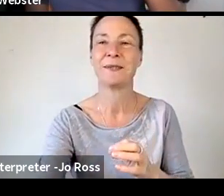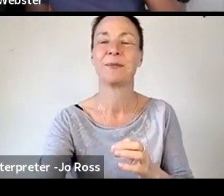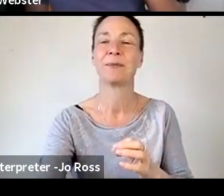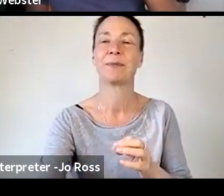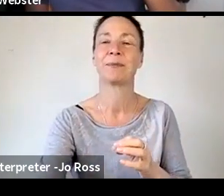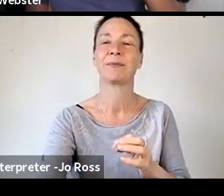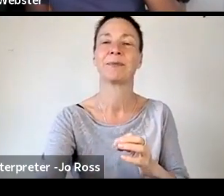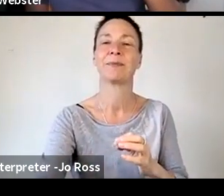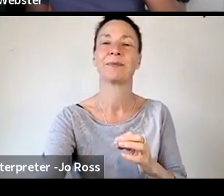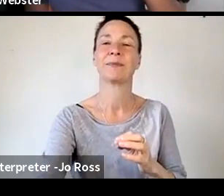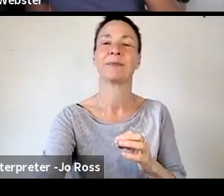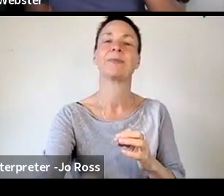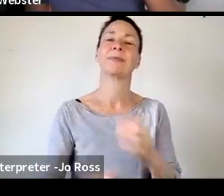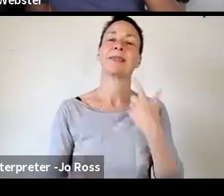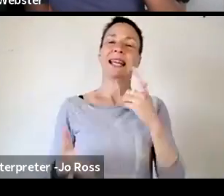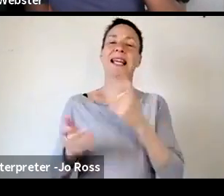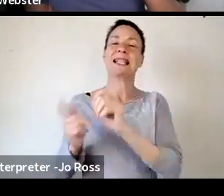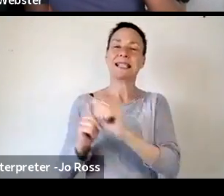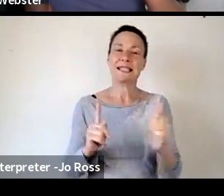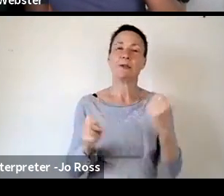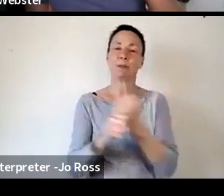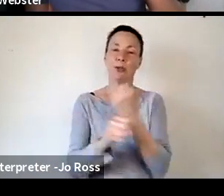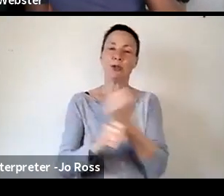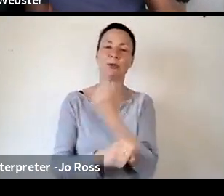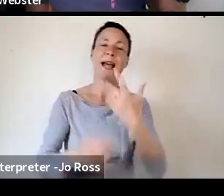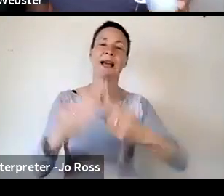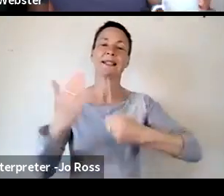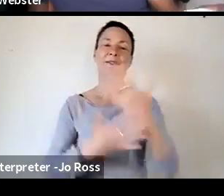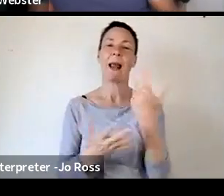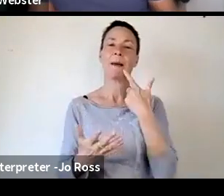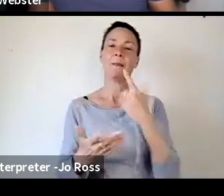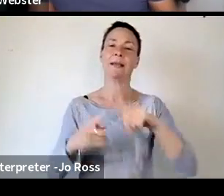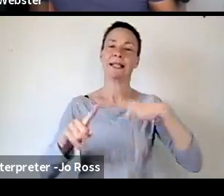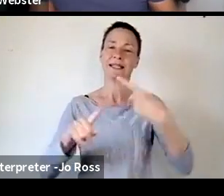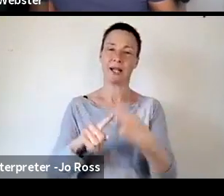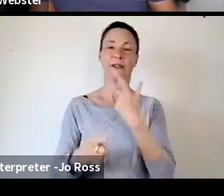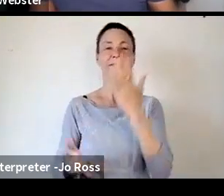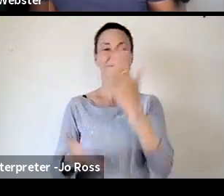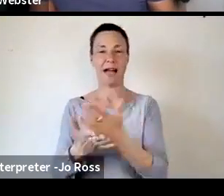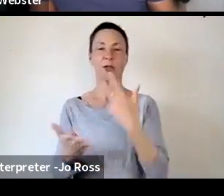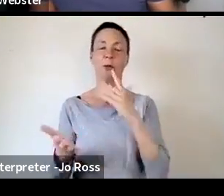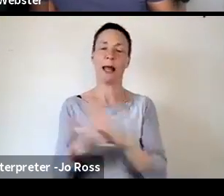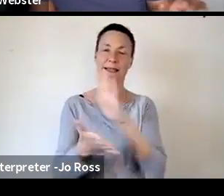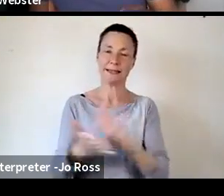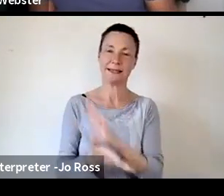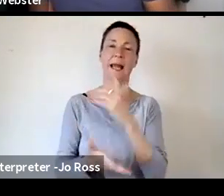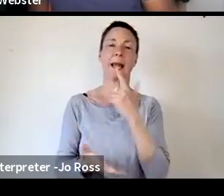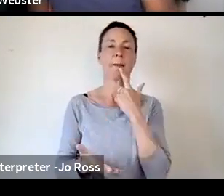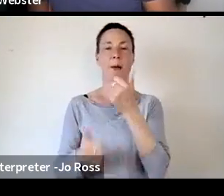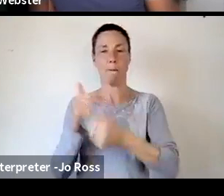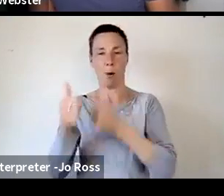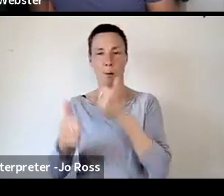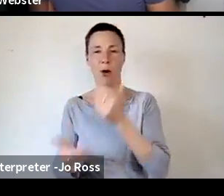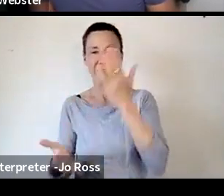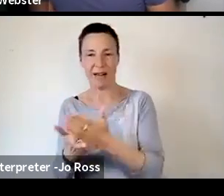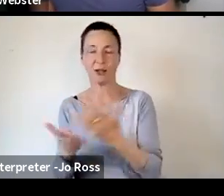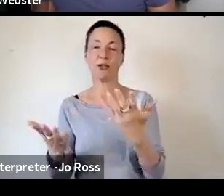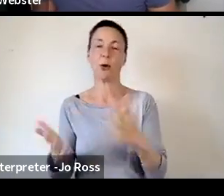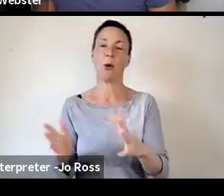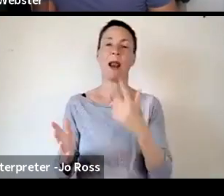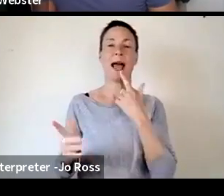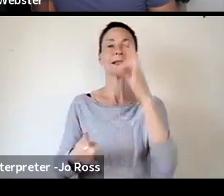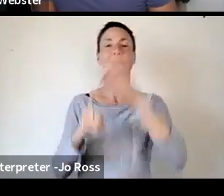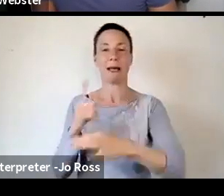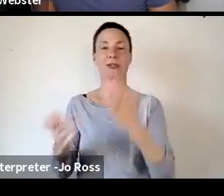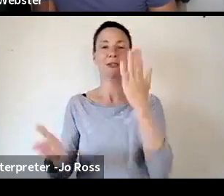Caroline is a series producer and development executive in factual entertainment, popular factual, and